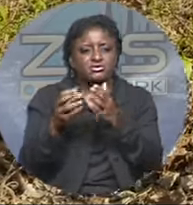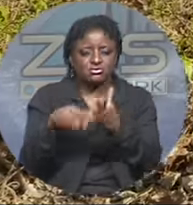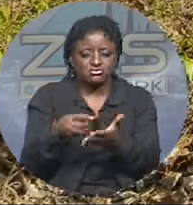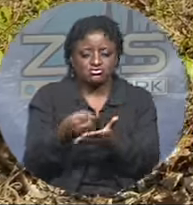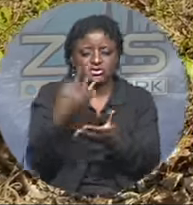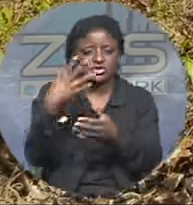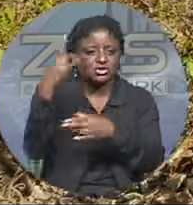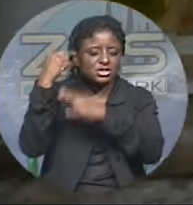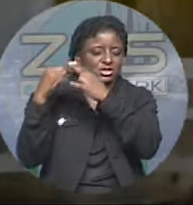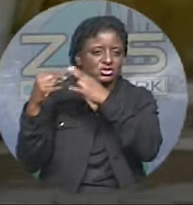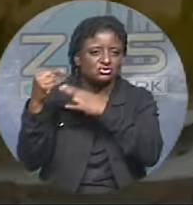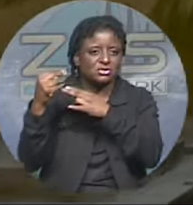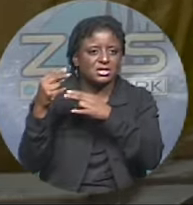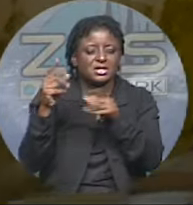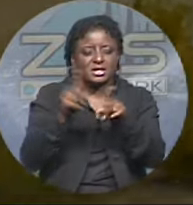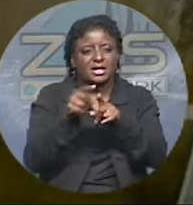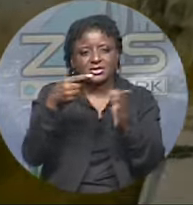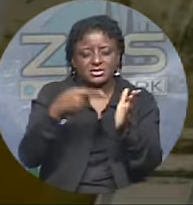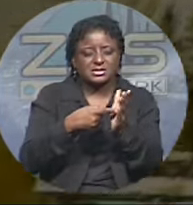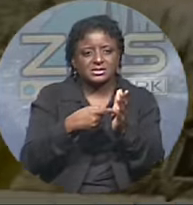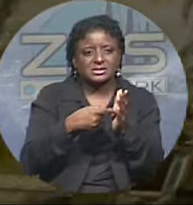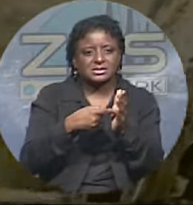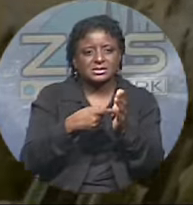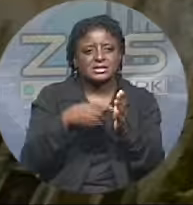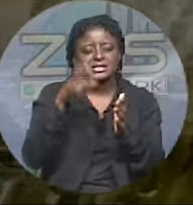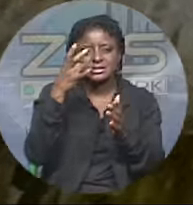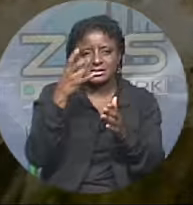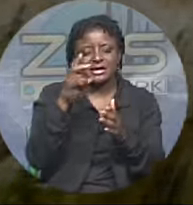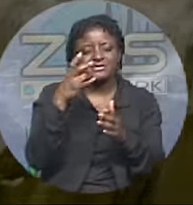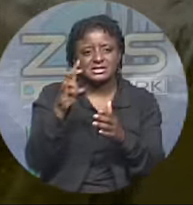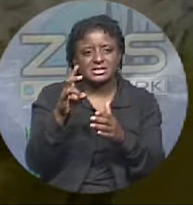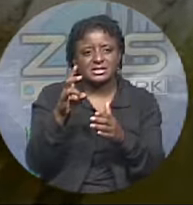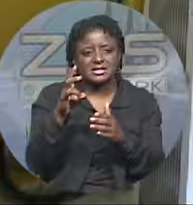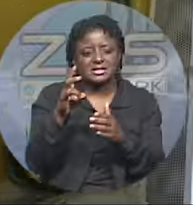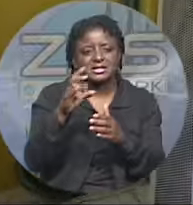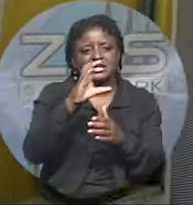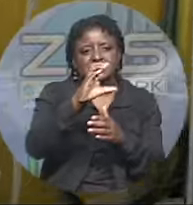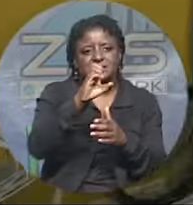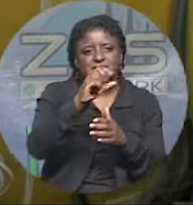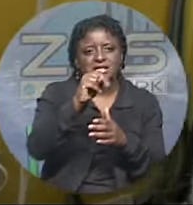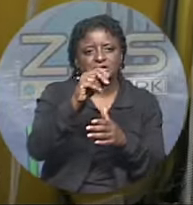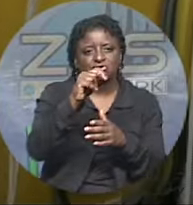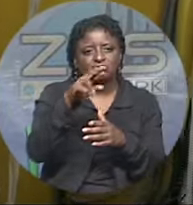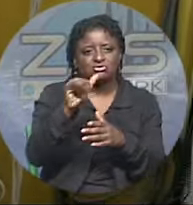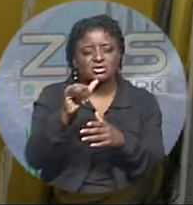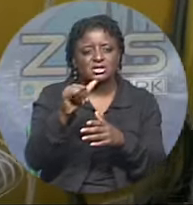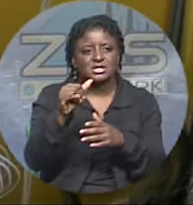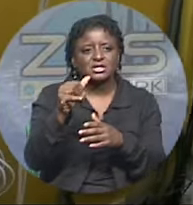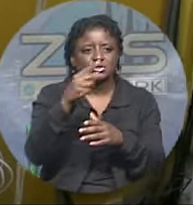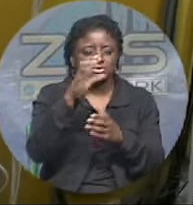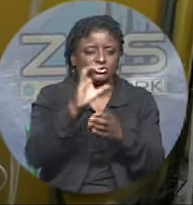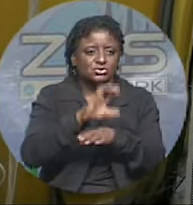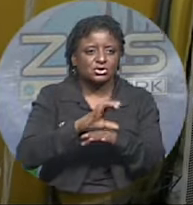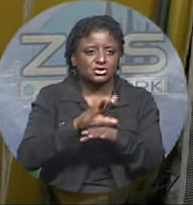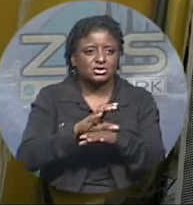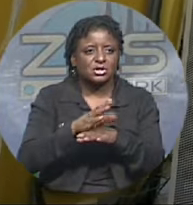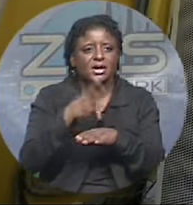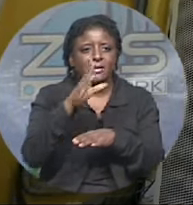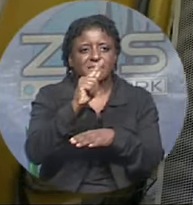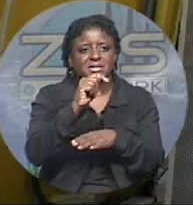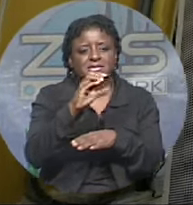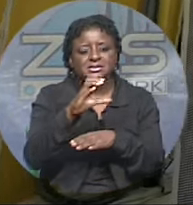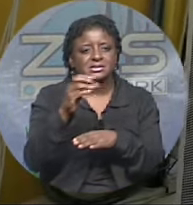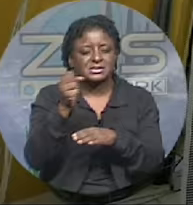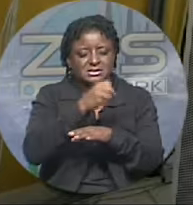Island, like this 17th century St. David's Anglican Church. And as BTC senior technician for Crooked Island, Acklands,